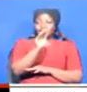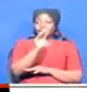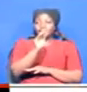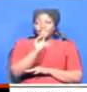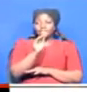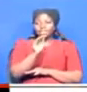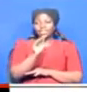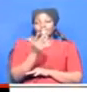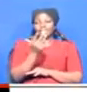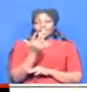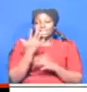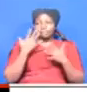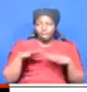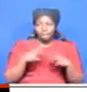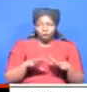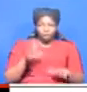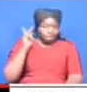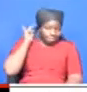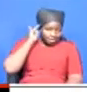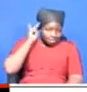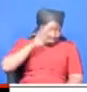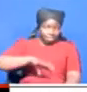to residents of Kisii County